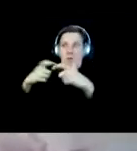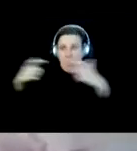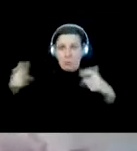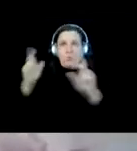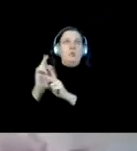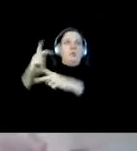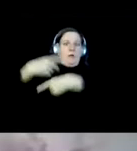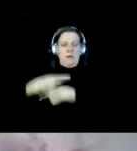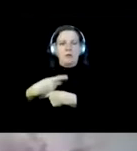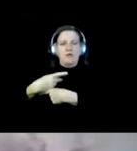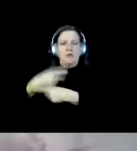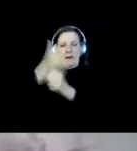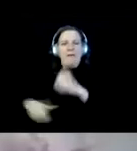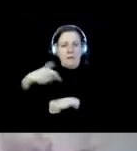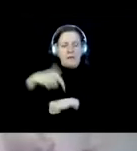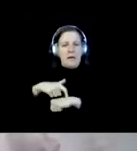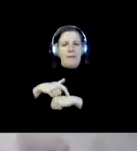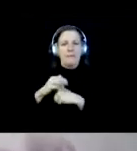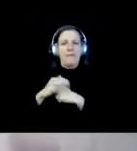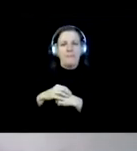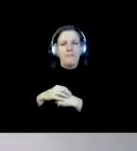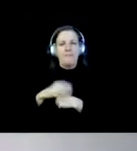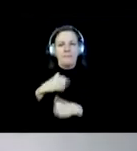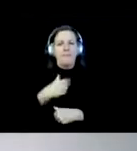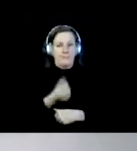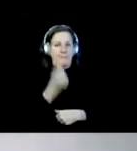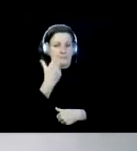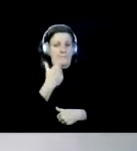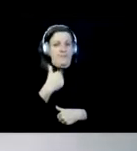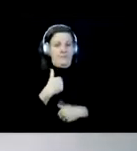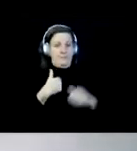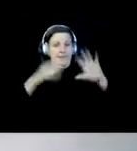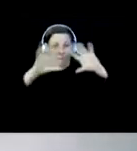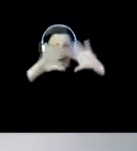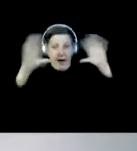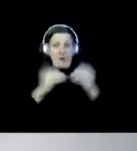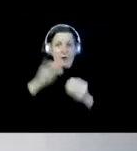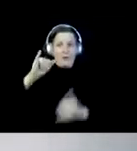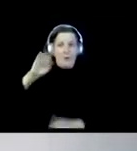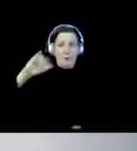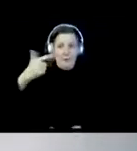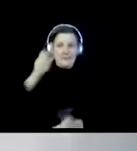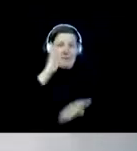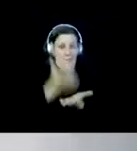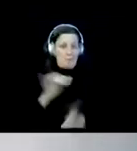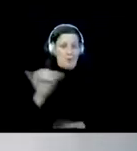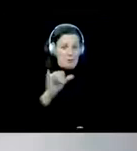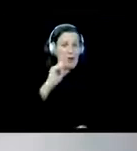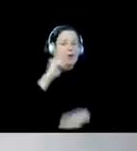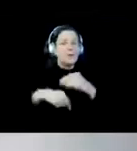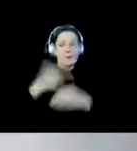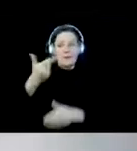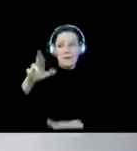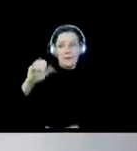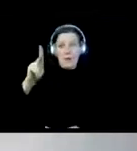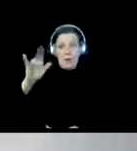time. But I really came, or an enormous image also. I mean, thinking about Jeff yeah, Wall in particular, or Gursky in